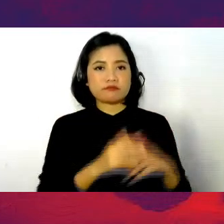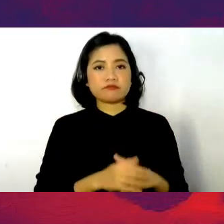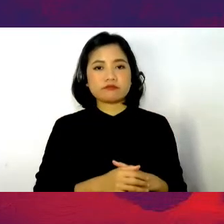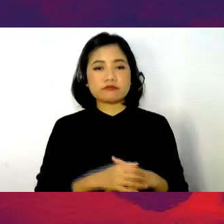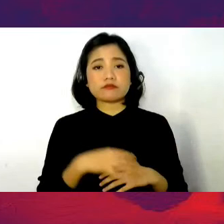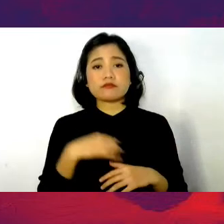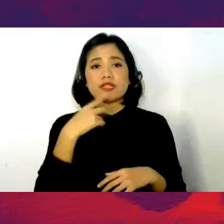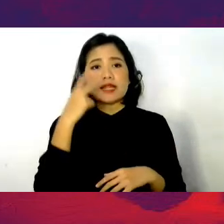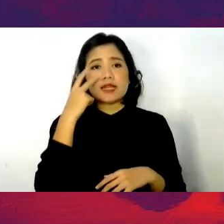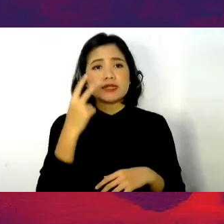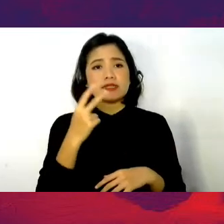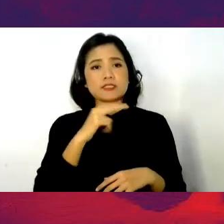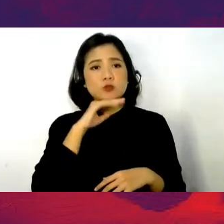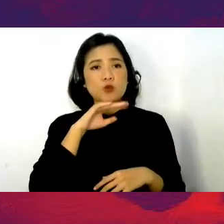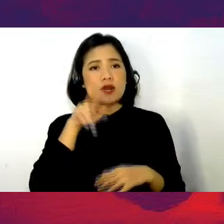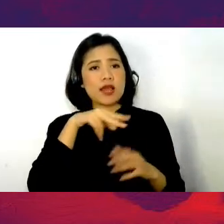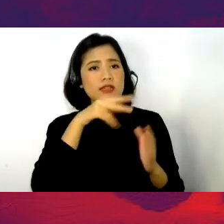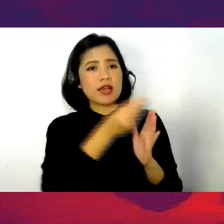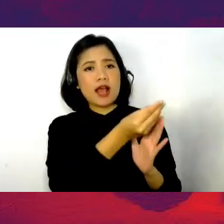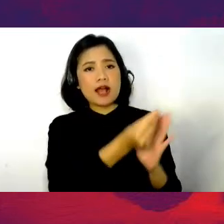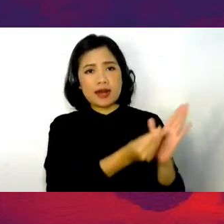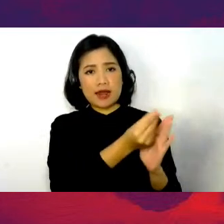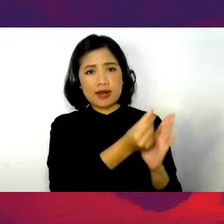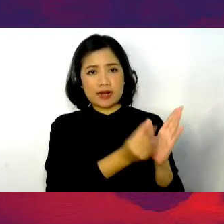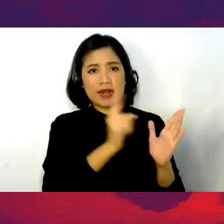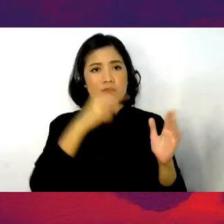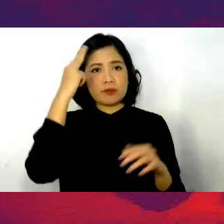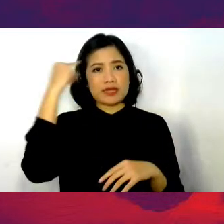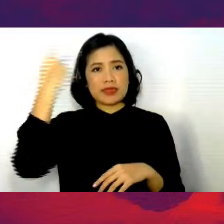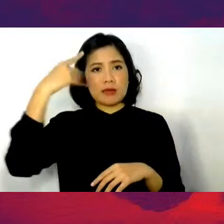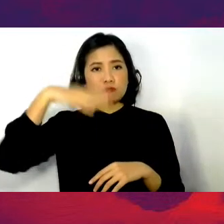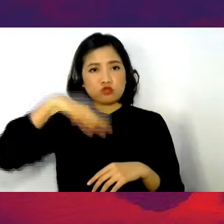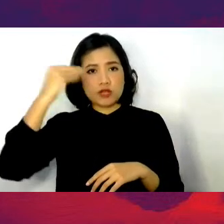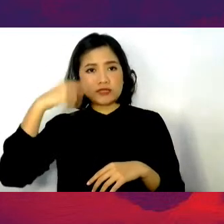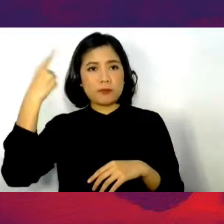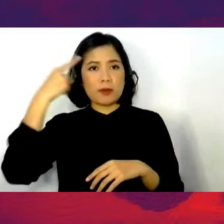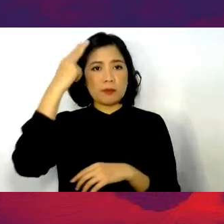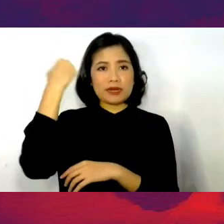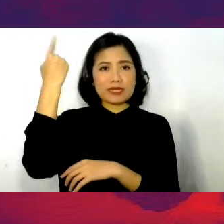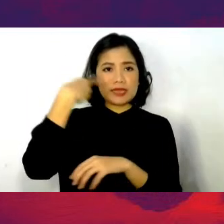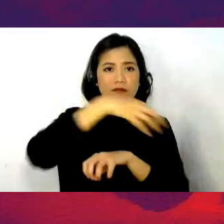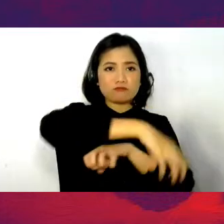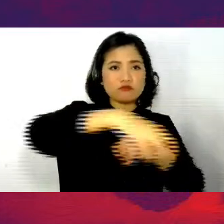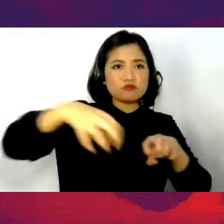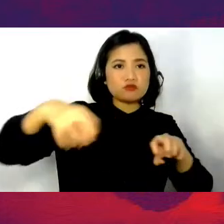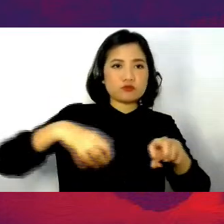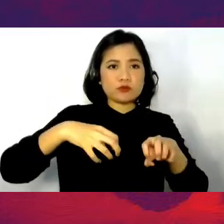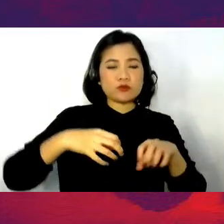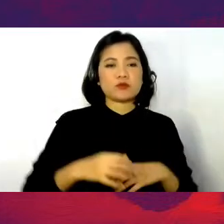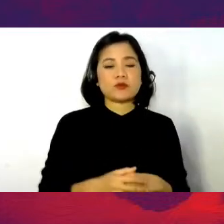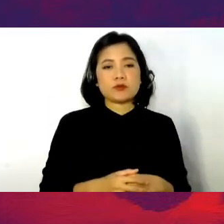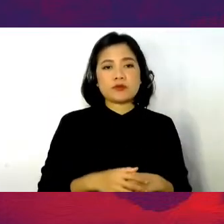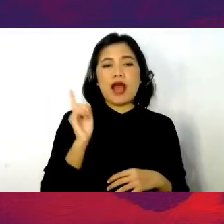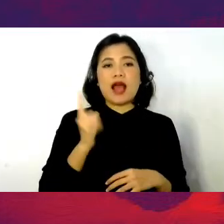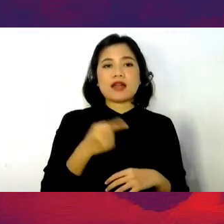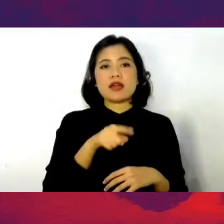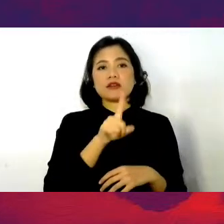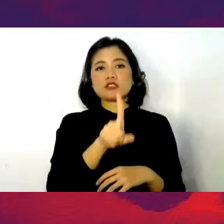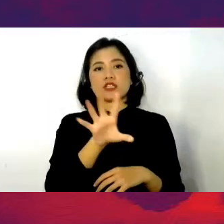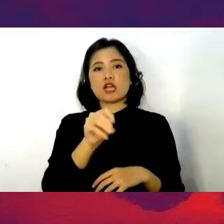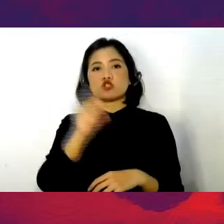our budget from central government also to local government. By the way, out of our 100% government